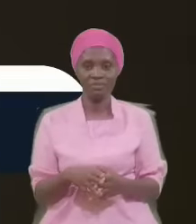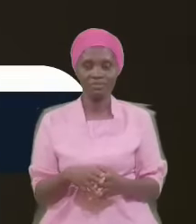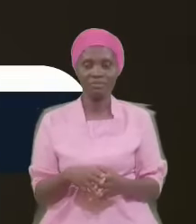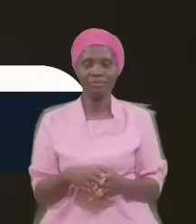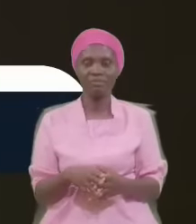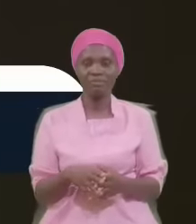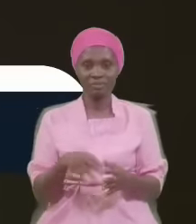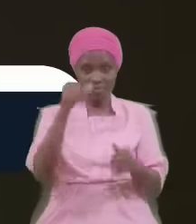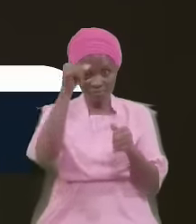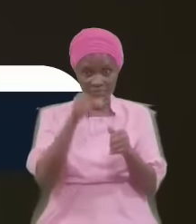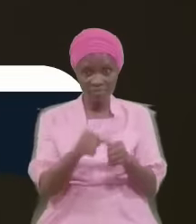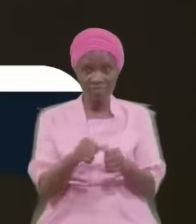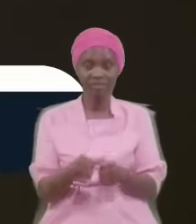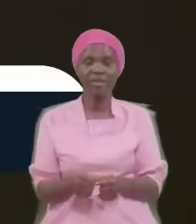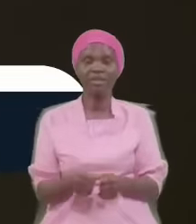restoring